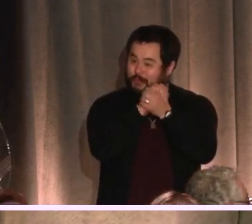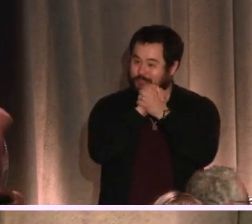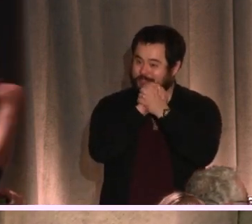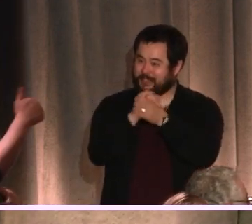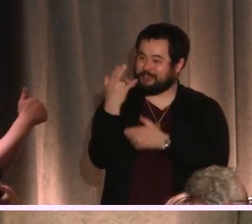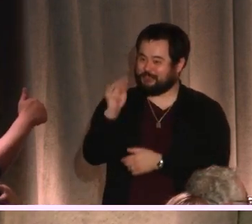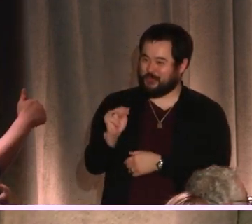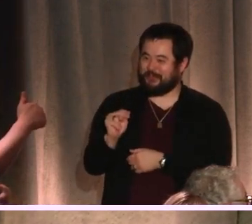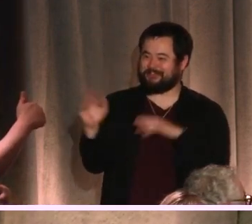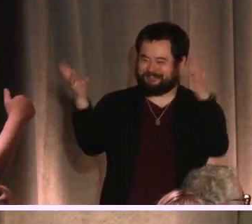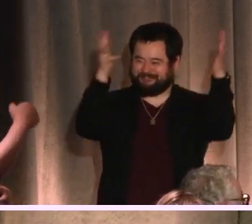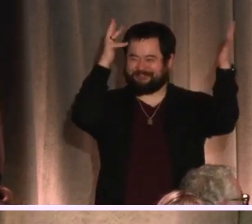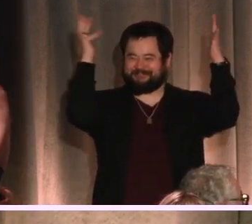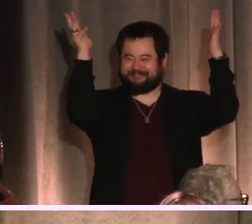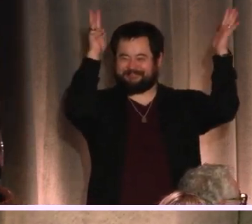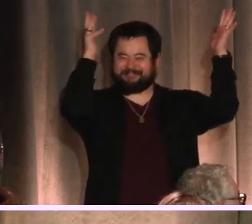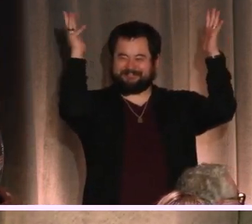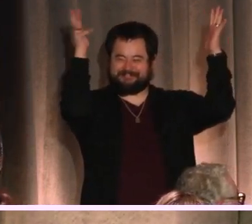John.